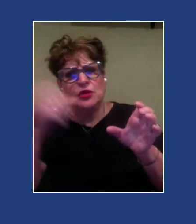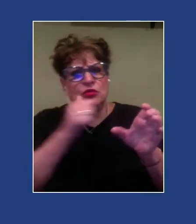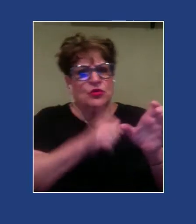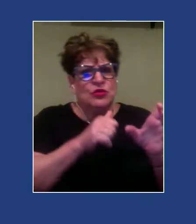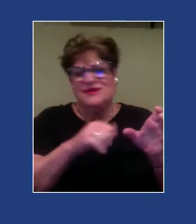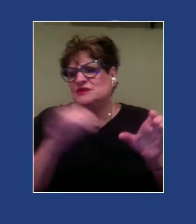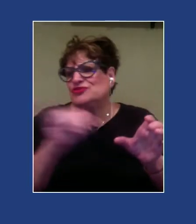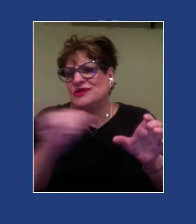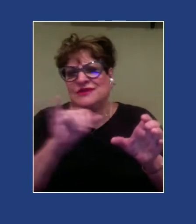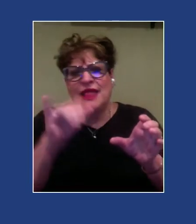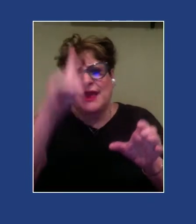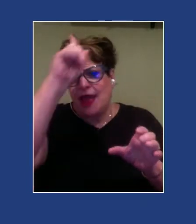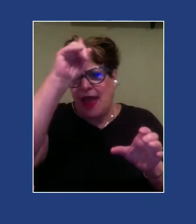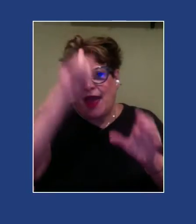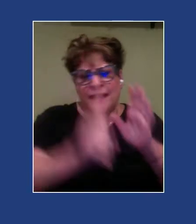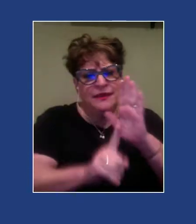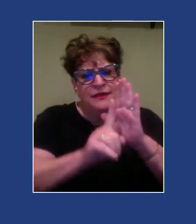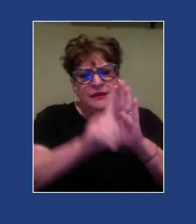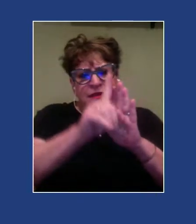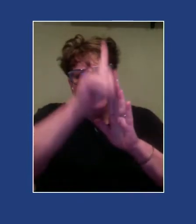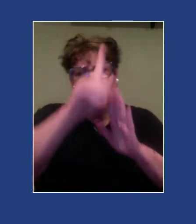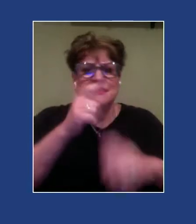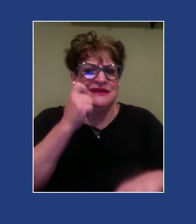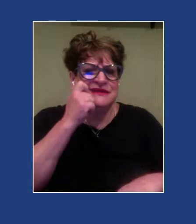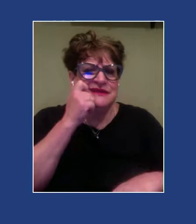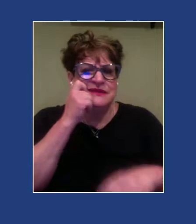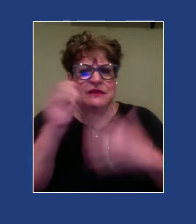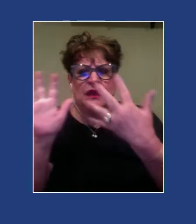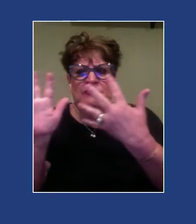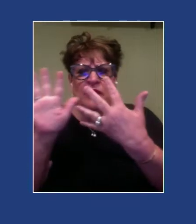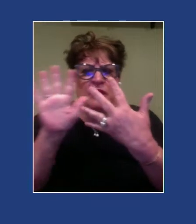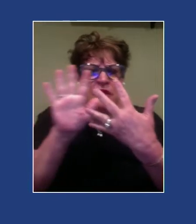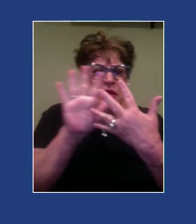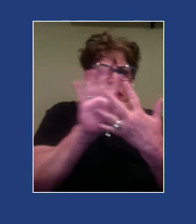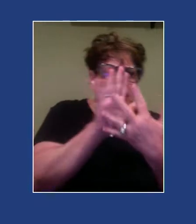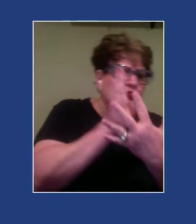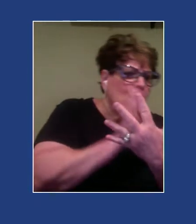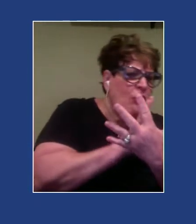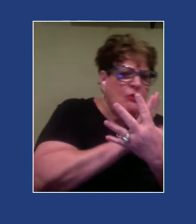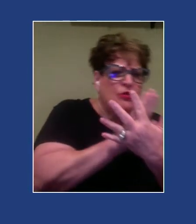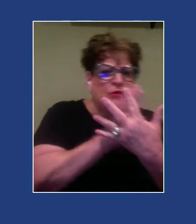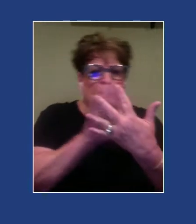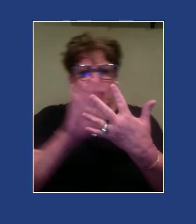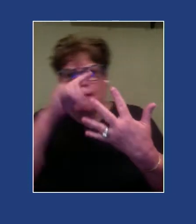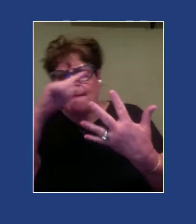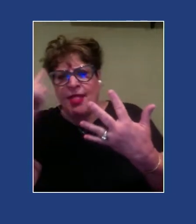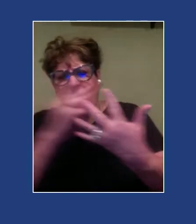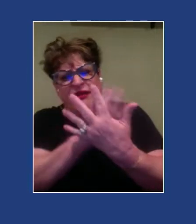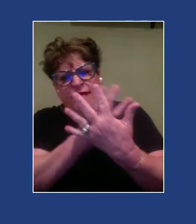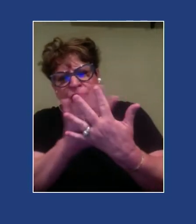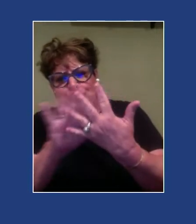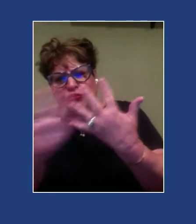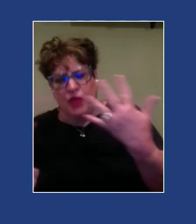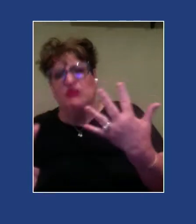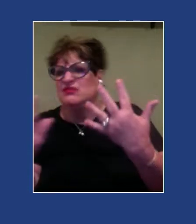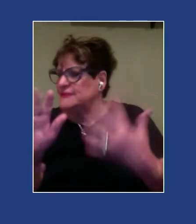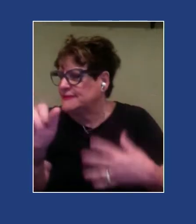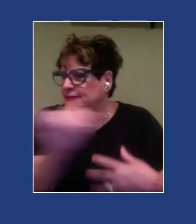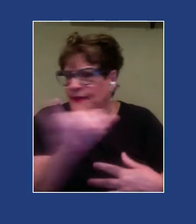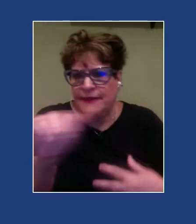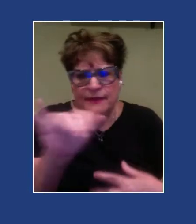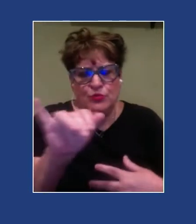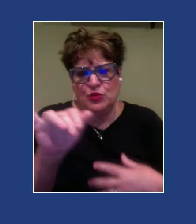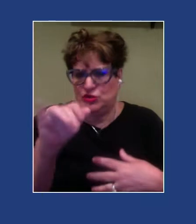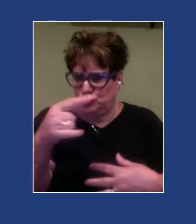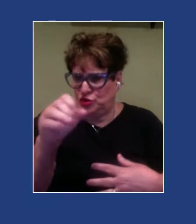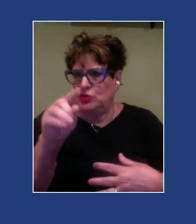construct, skin color isn't a binary trait among humans, and so on. That's gender identity.